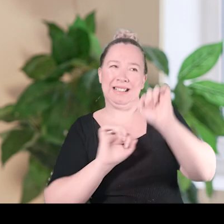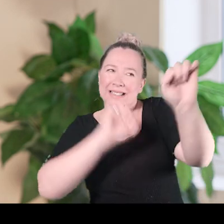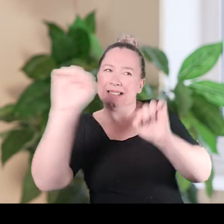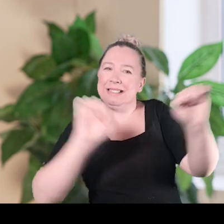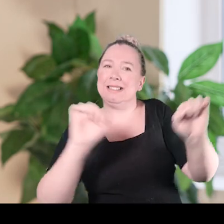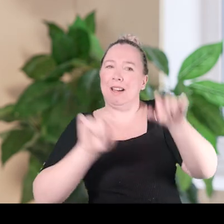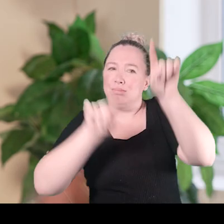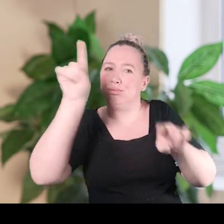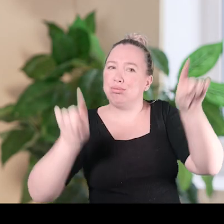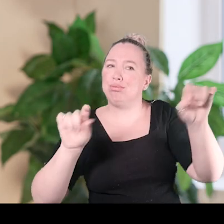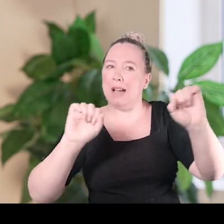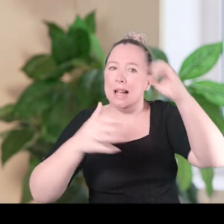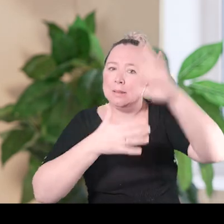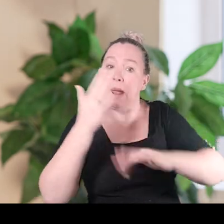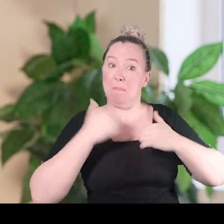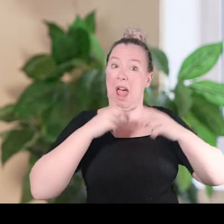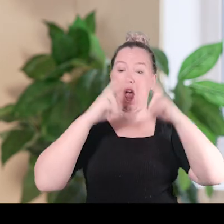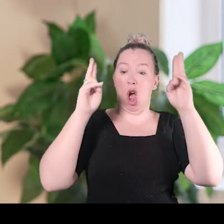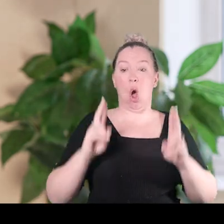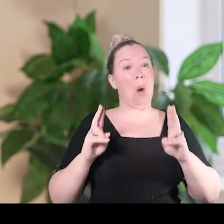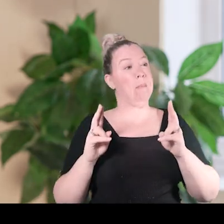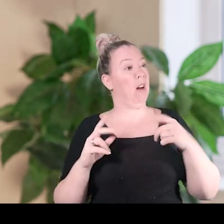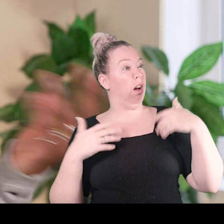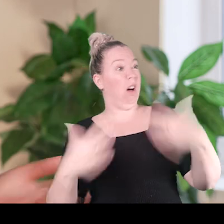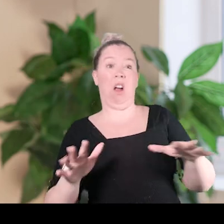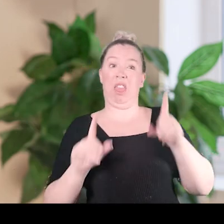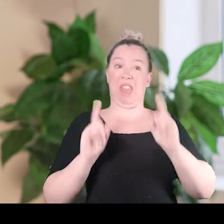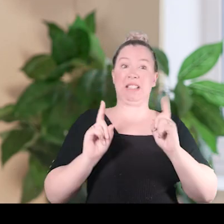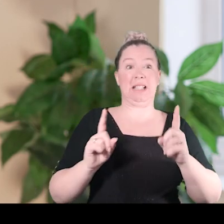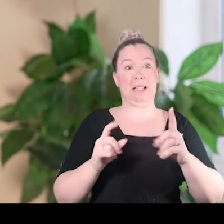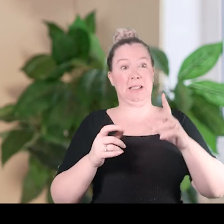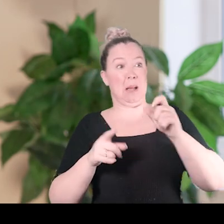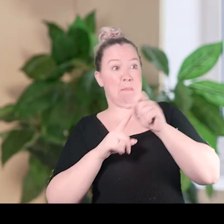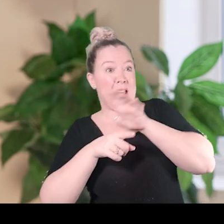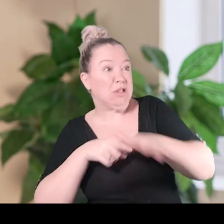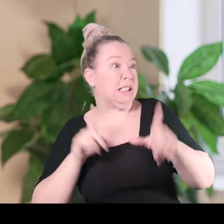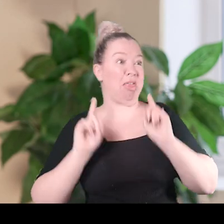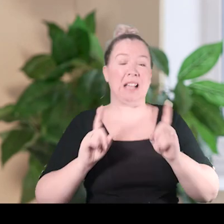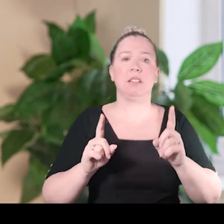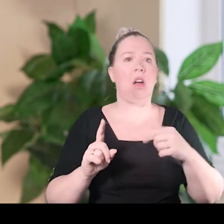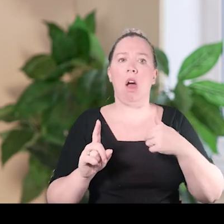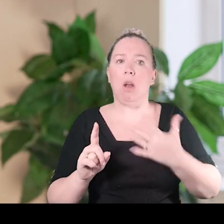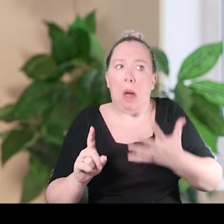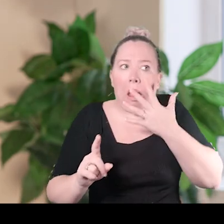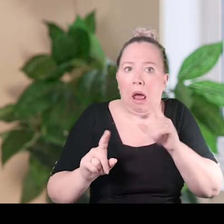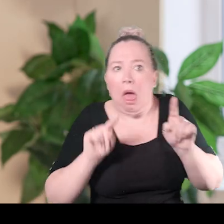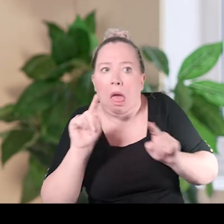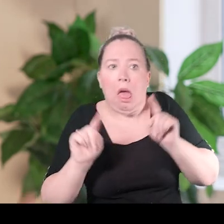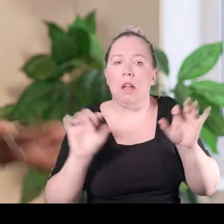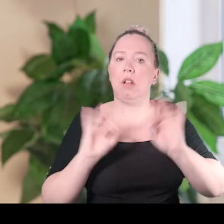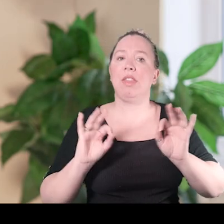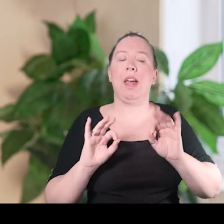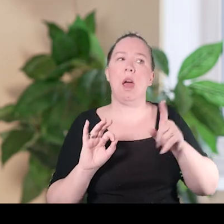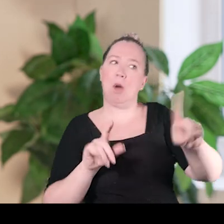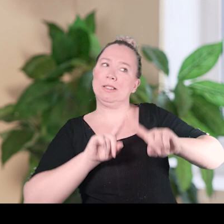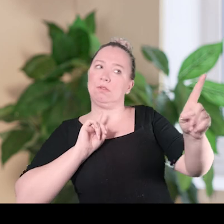are different. So, you know, in my household, it was very like, matter of fact, blah, blah, blah. And it wasn't like, ooh. But I think that tone wouldn't work